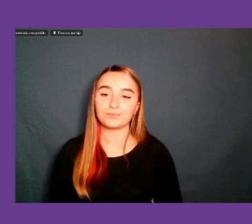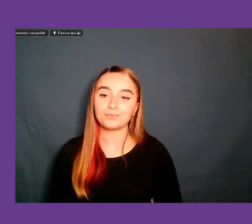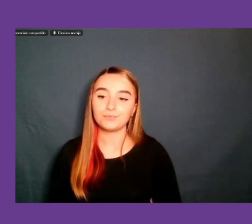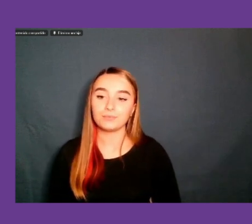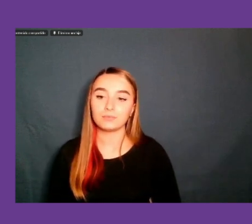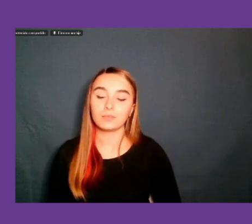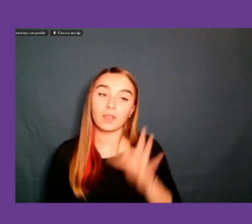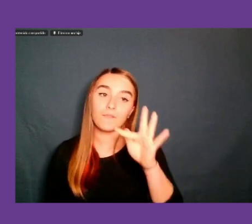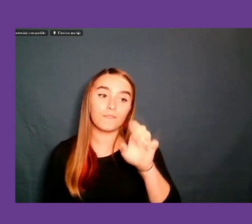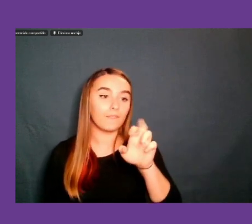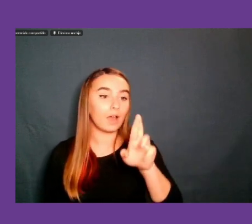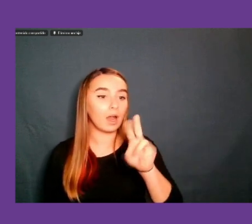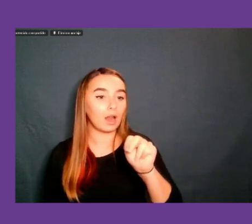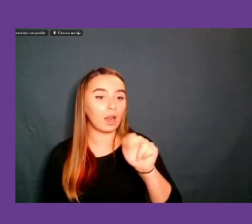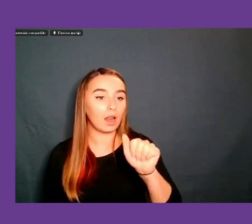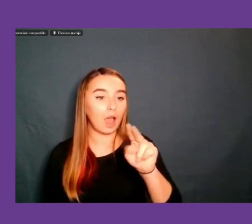Fernando,